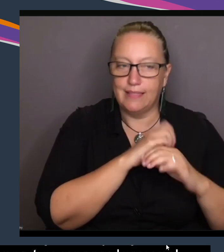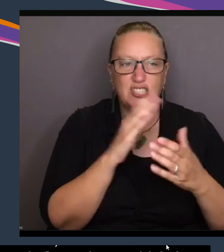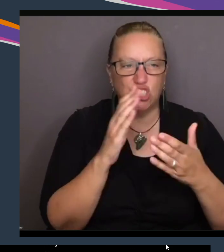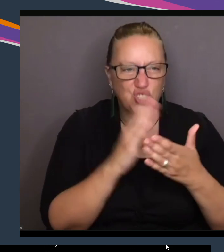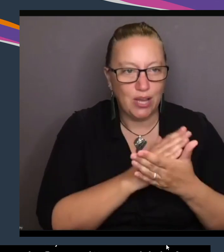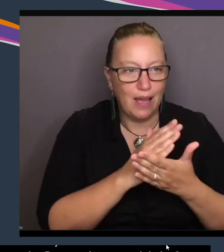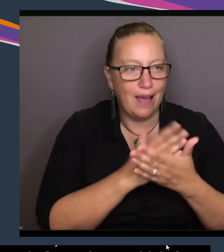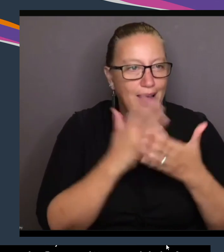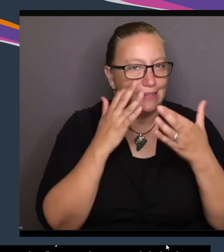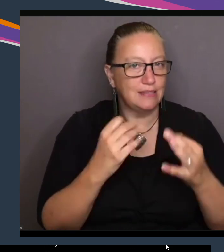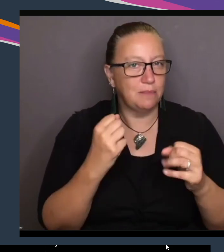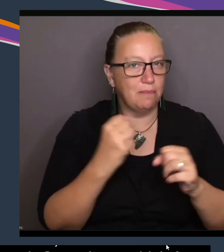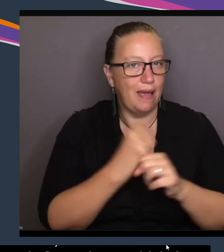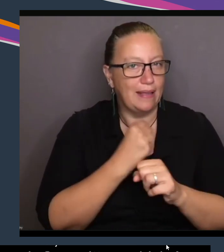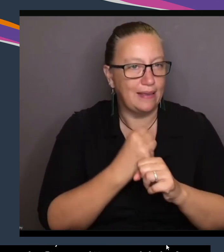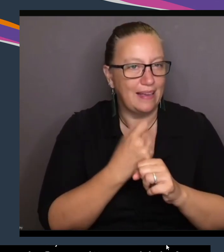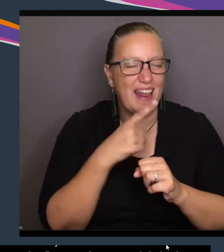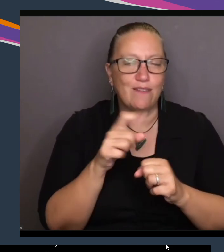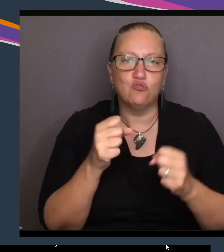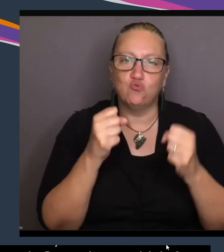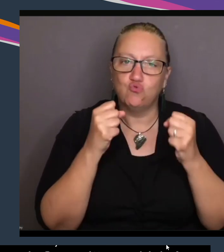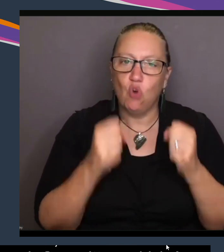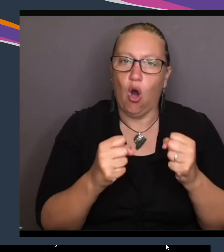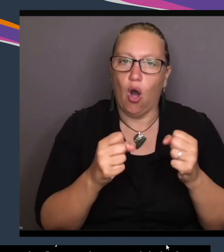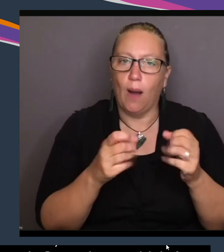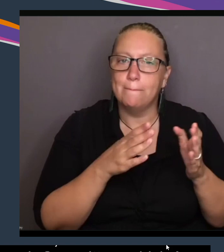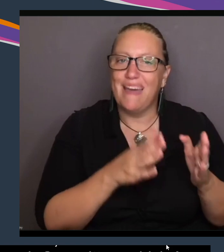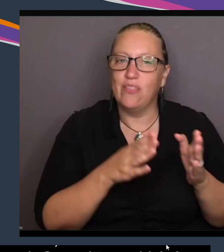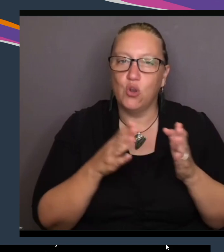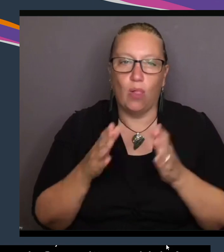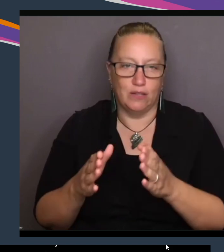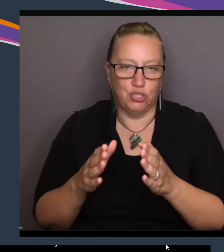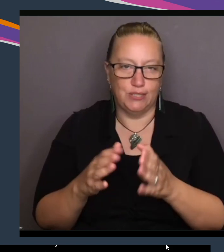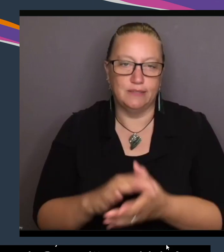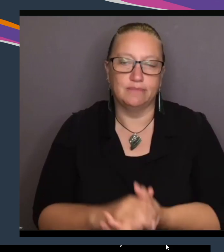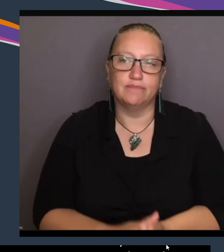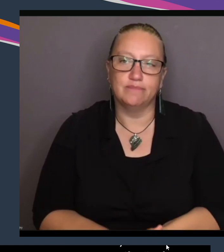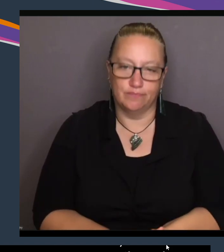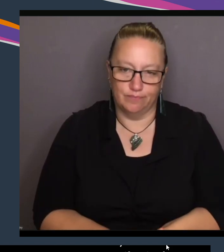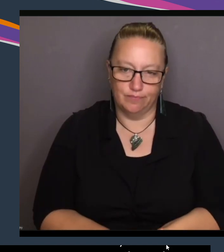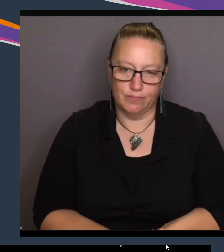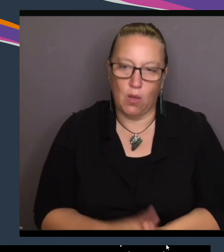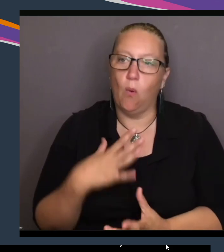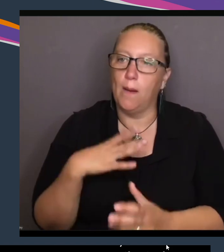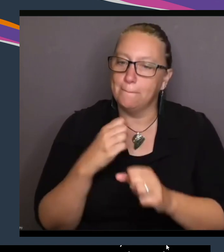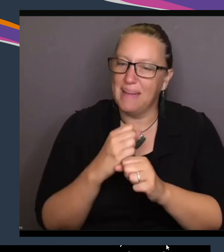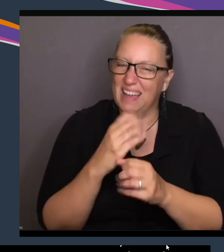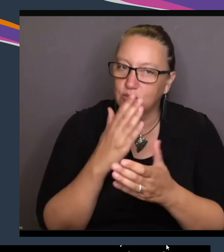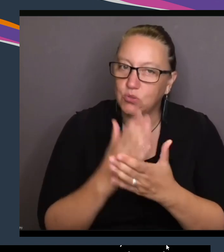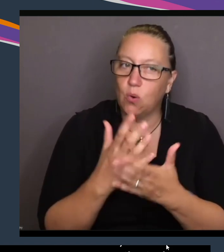methodologically strong, and that are designed from the outset to influence policy and practice.